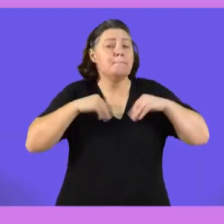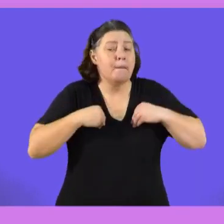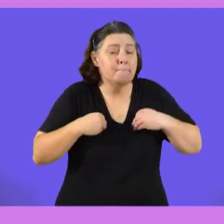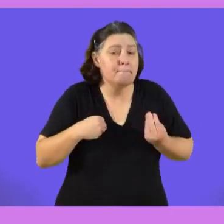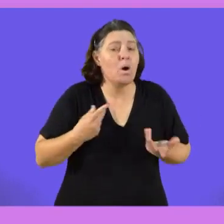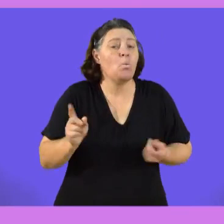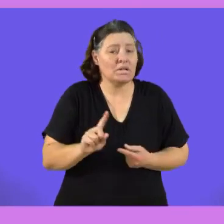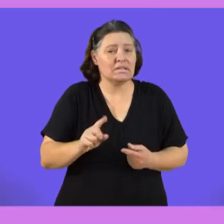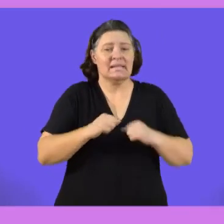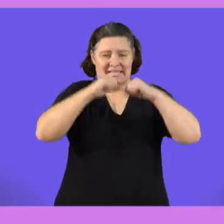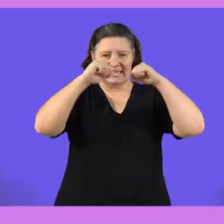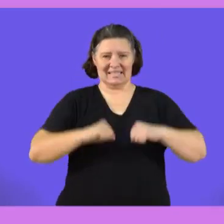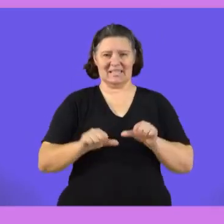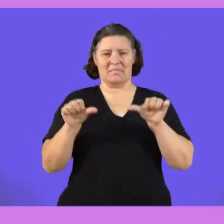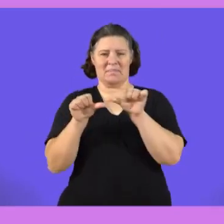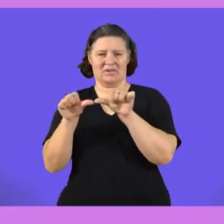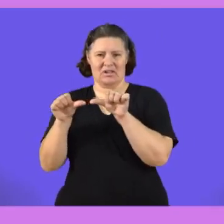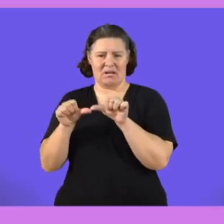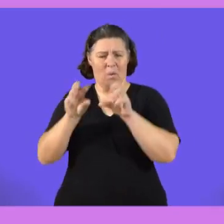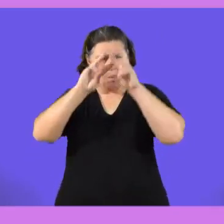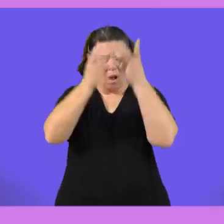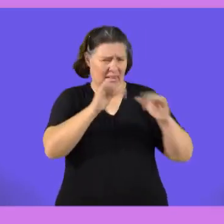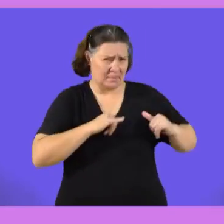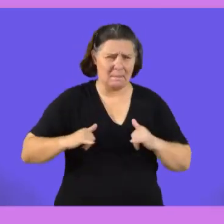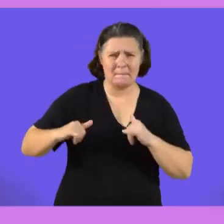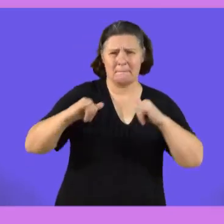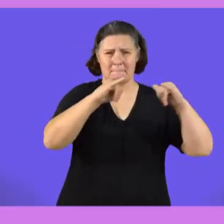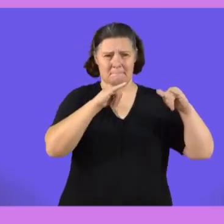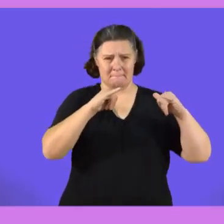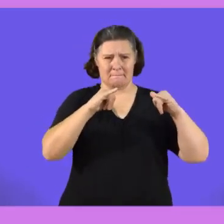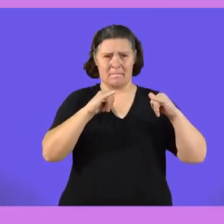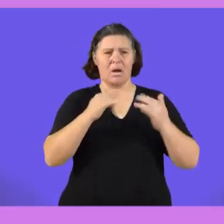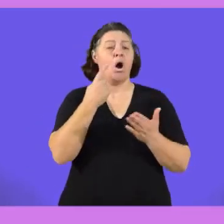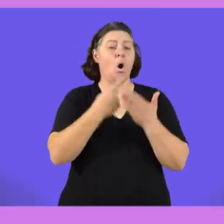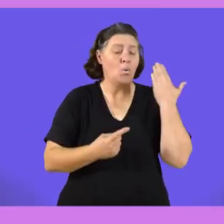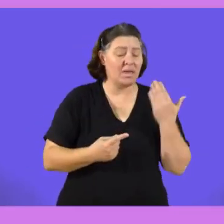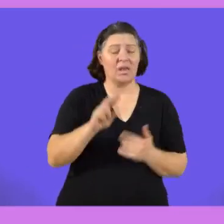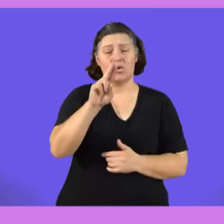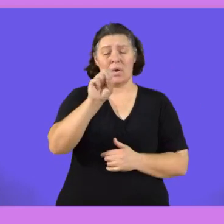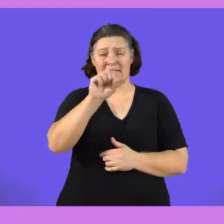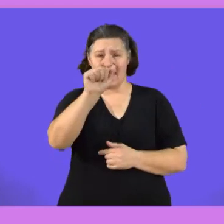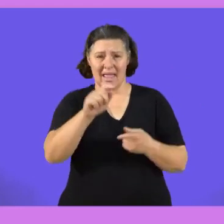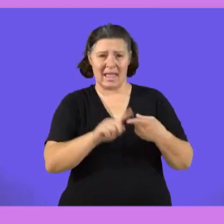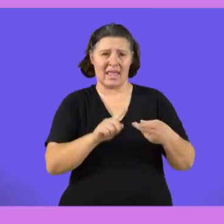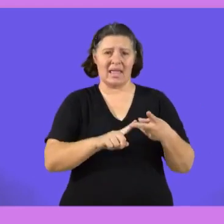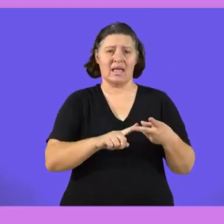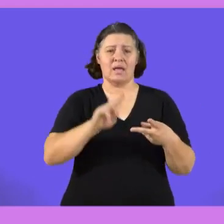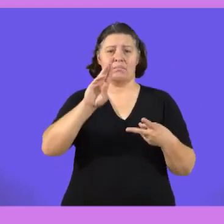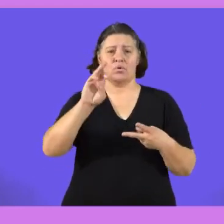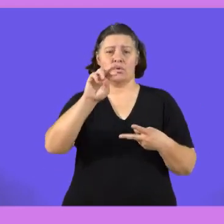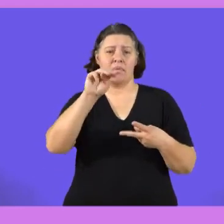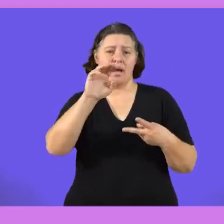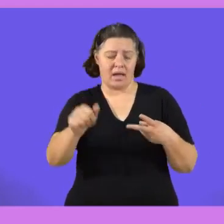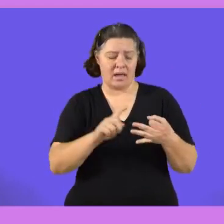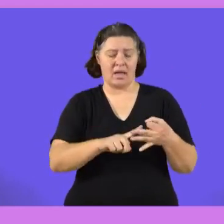adopted as a system of measurement all around the world, except, of course, for the USA, Burma,